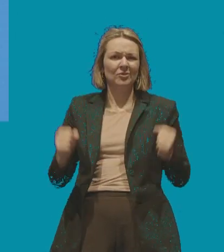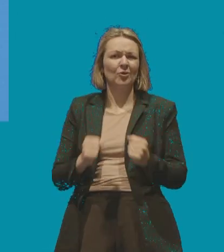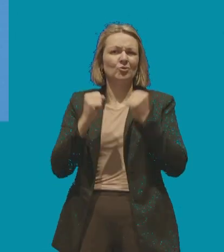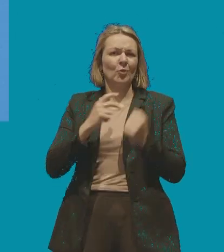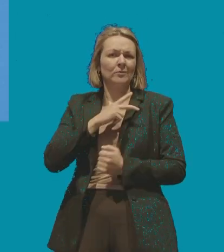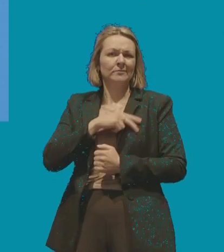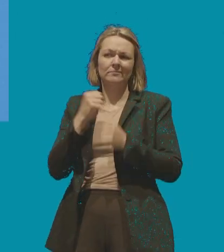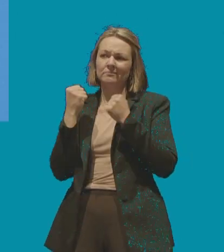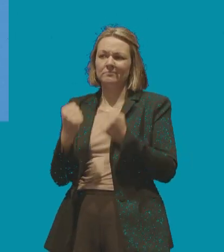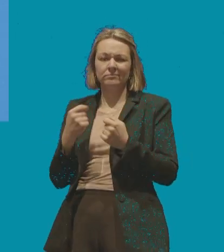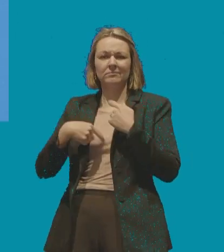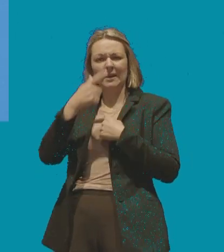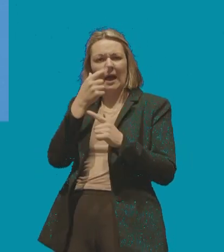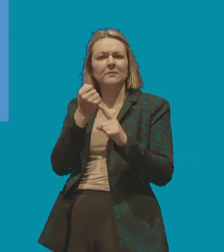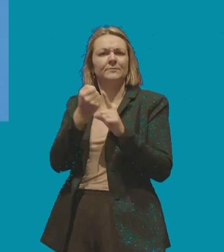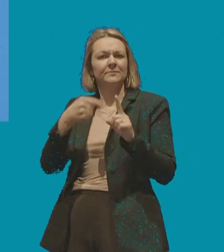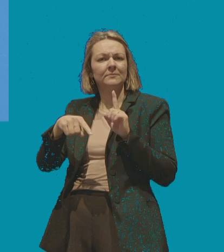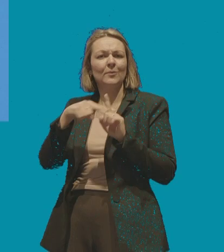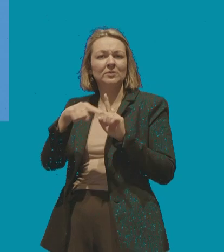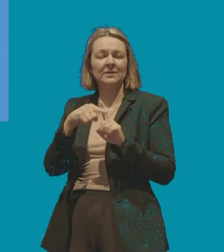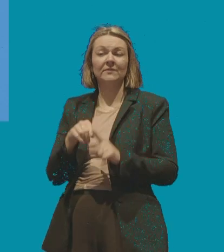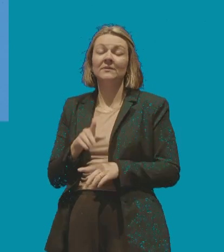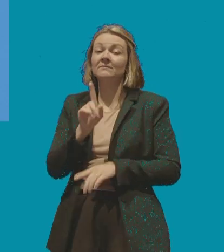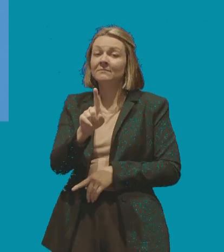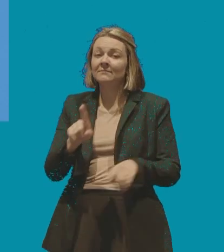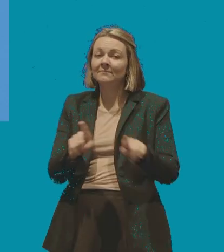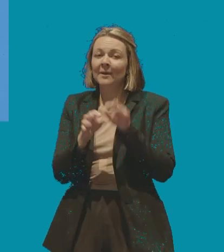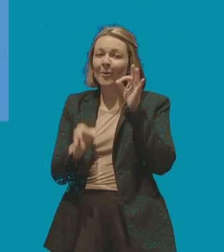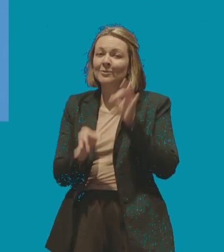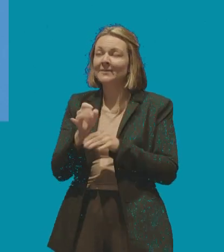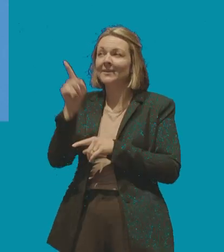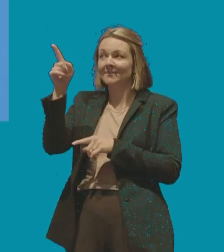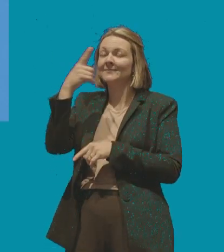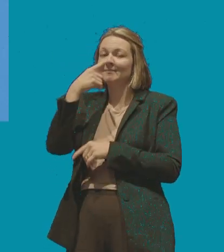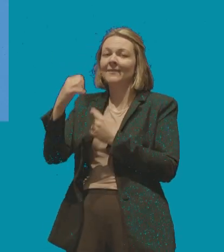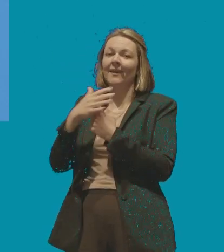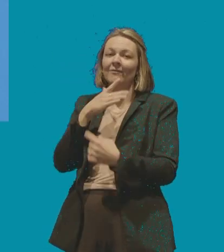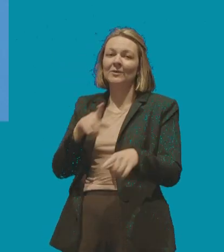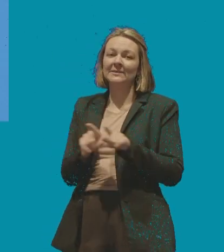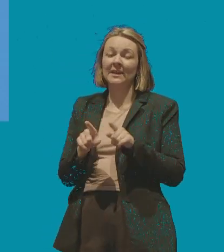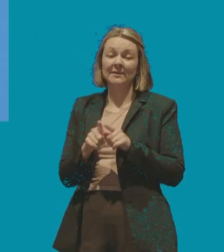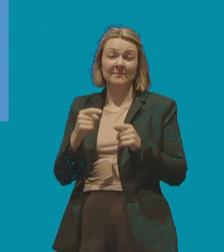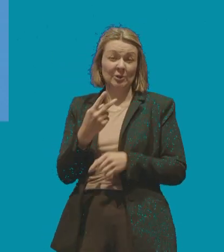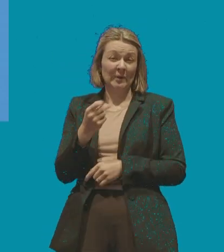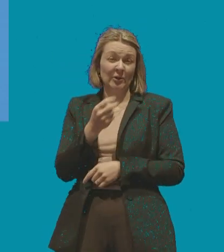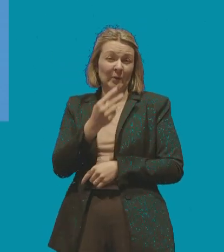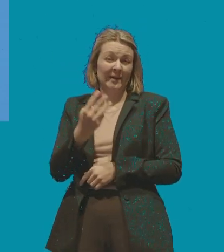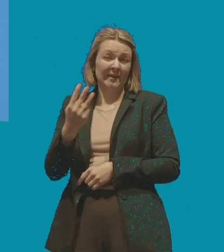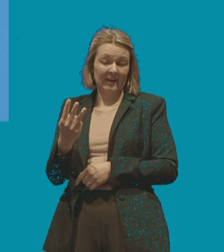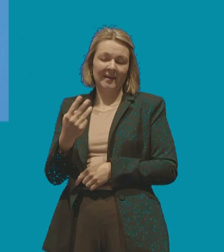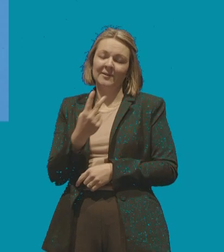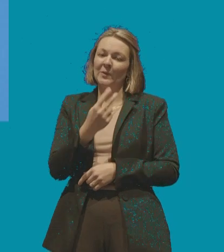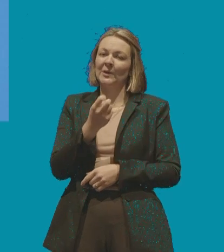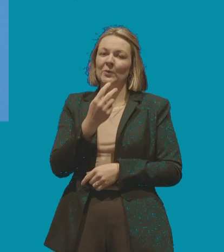trade unionism makes. But politics also makes a difference. And I think if 2023 was momentous, 2024 is